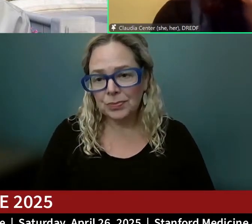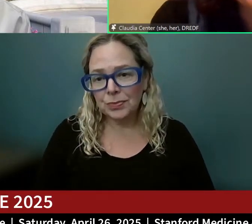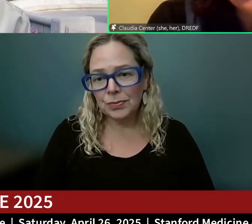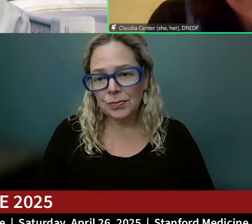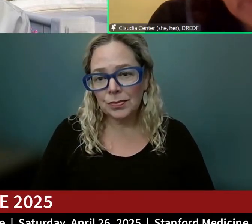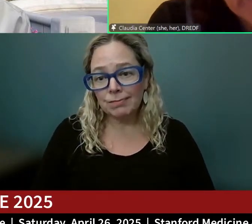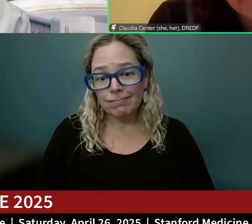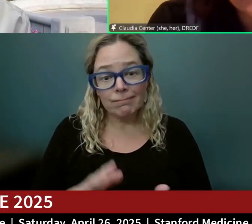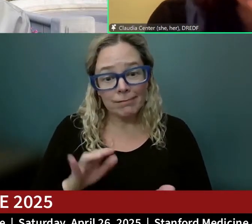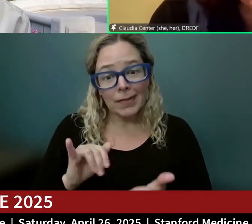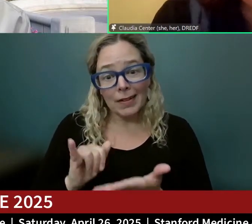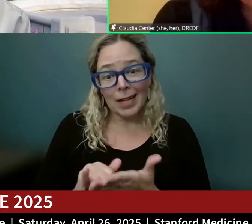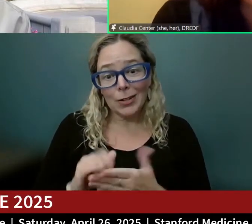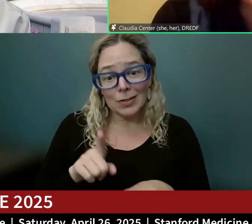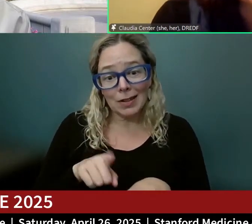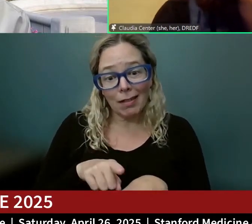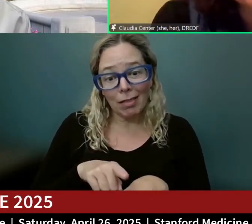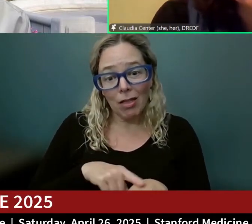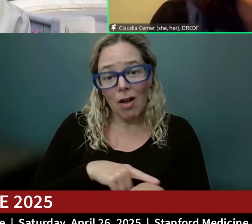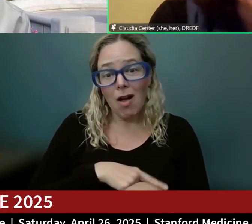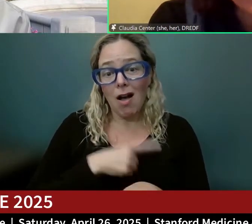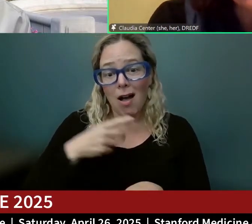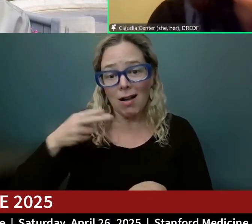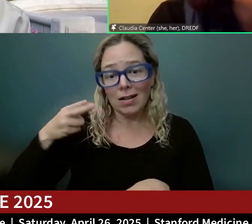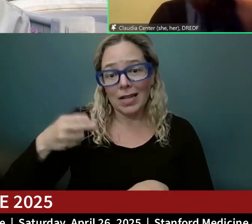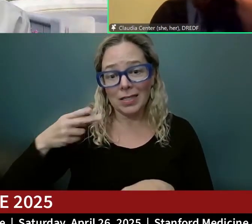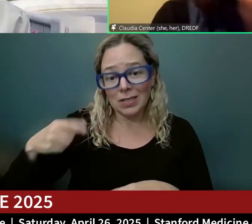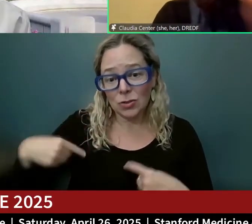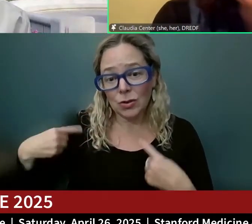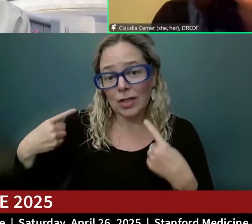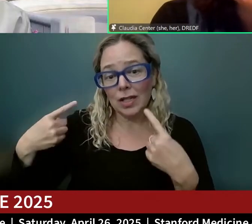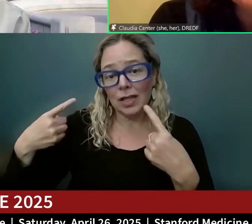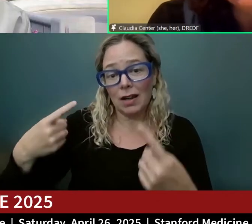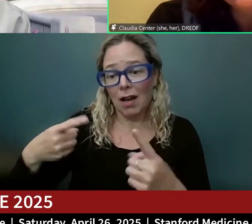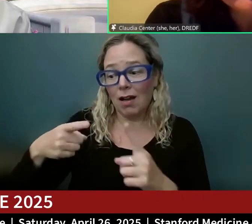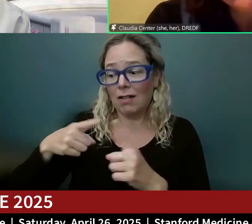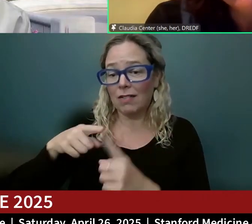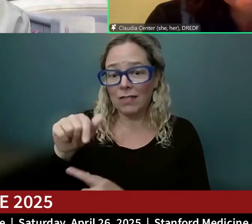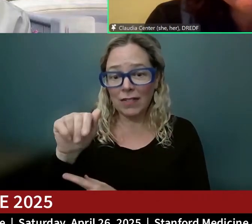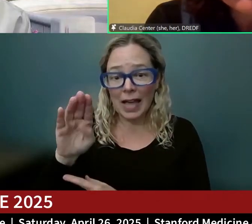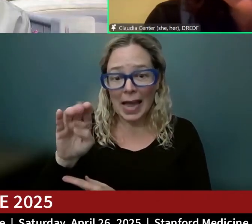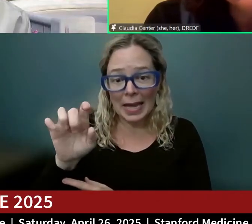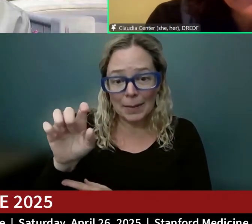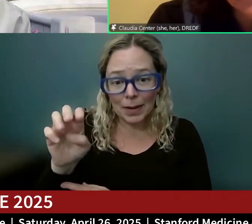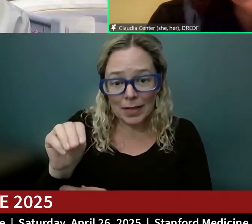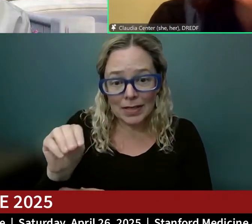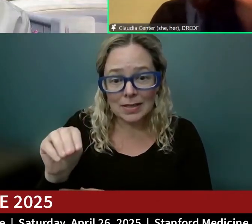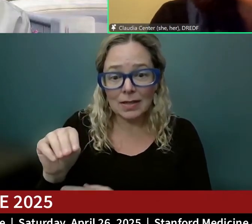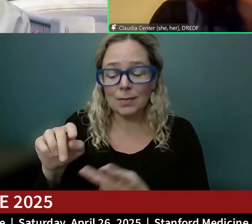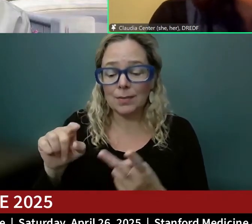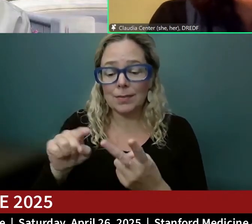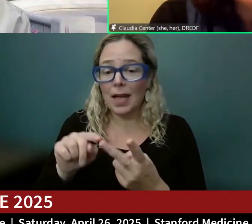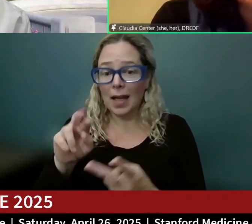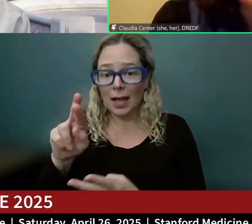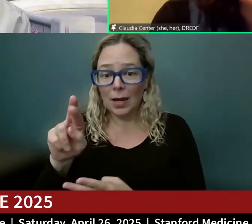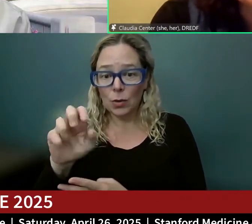history of ableism and also racial bias in the healthcare